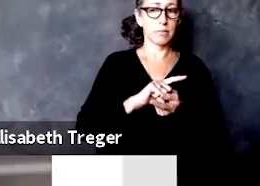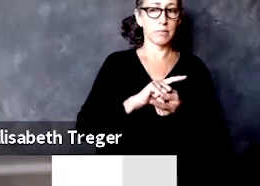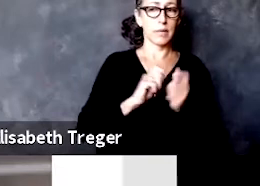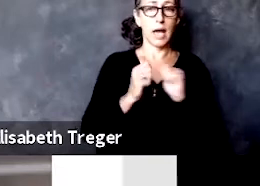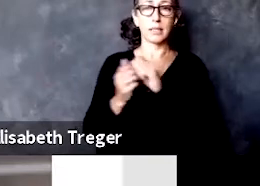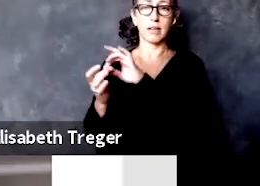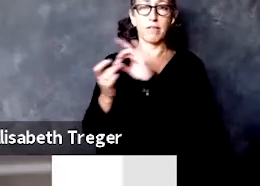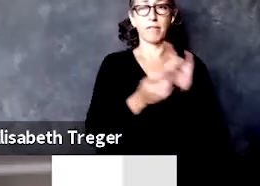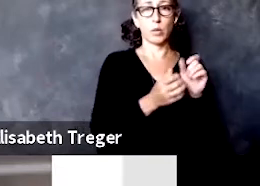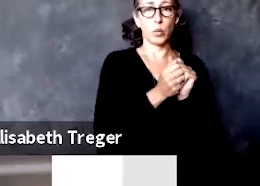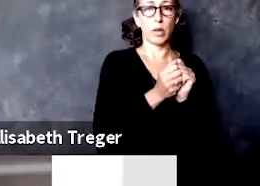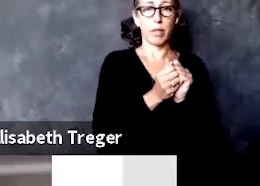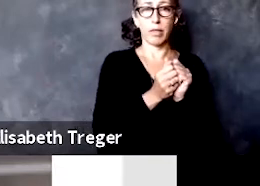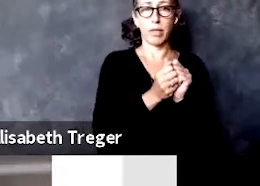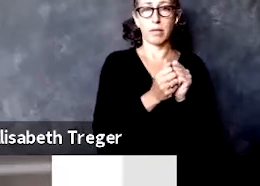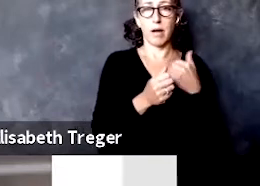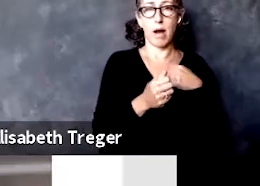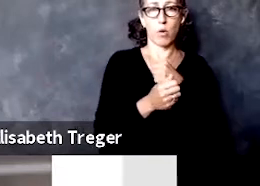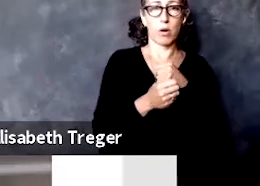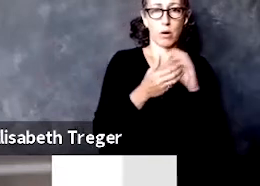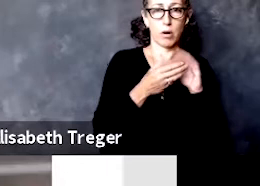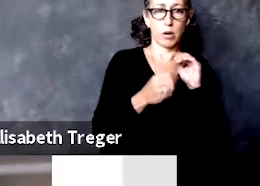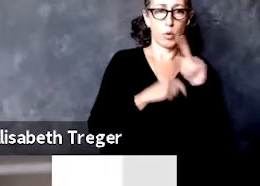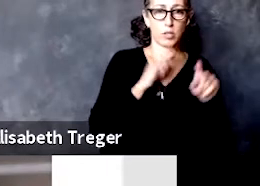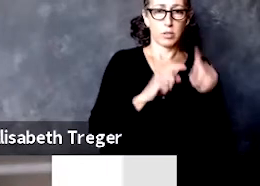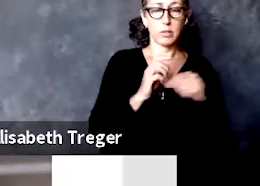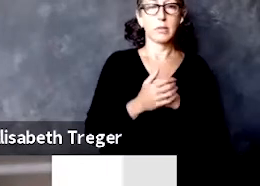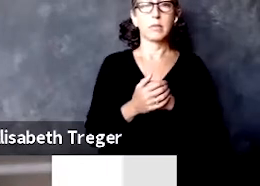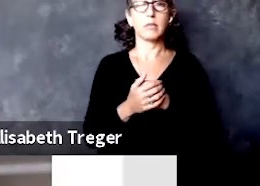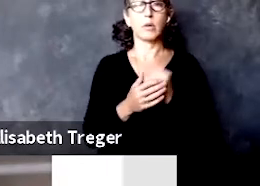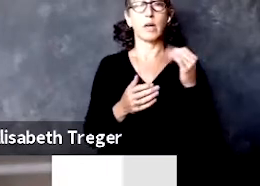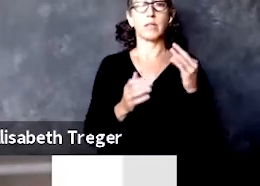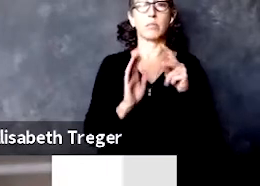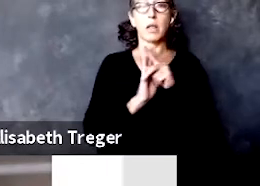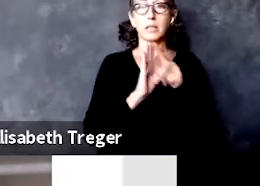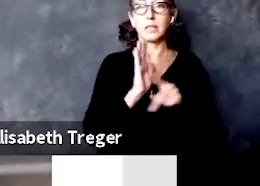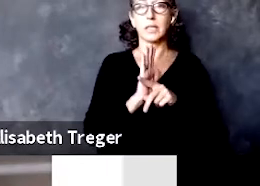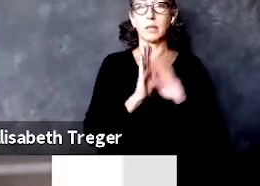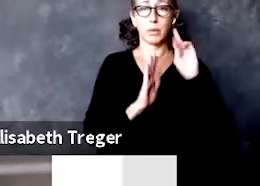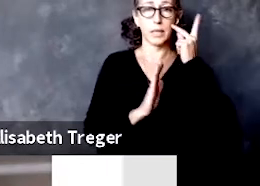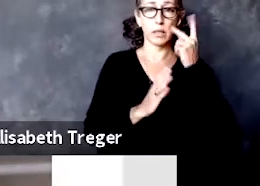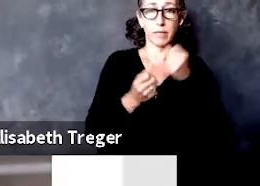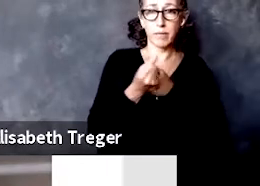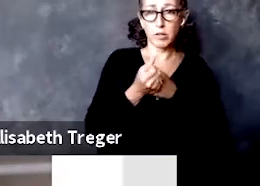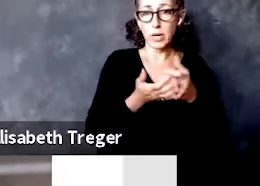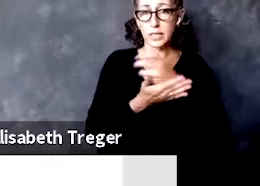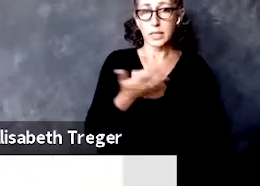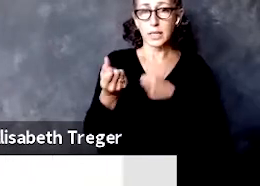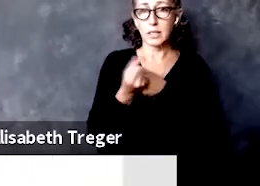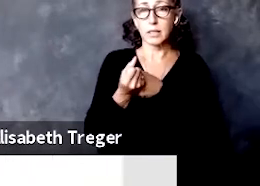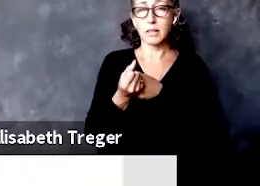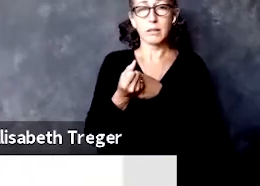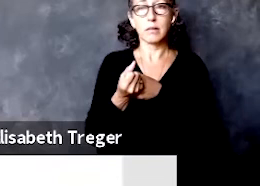talk about what we ask. But we want to keep in mind, whether it's policy or political or fundraising this actually applies to, is what